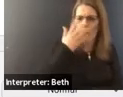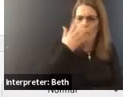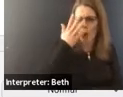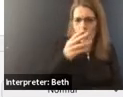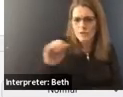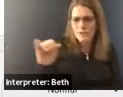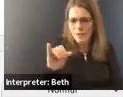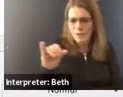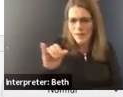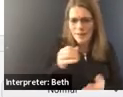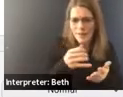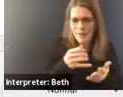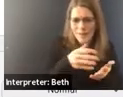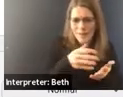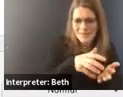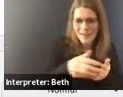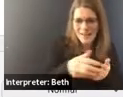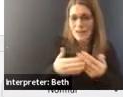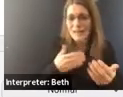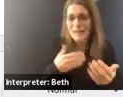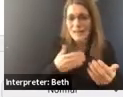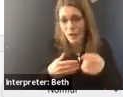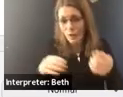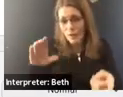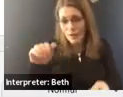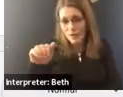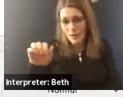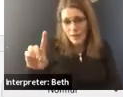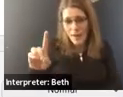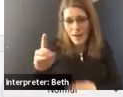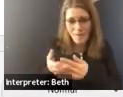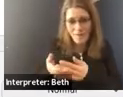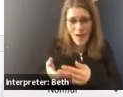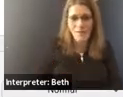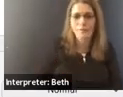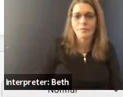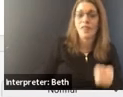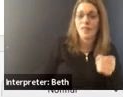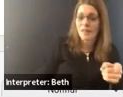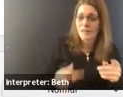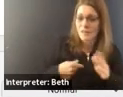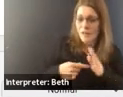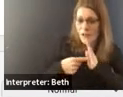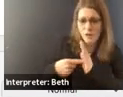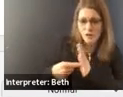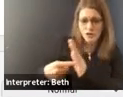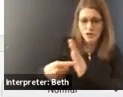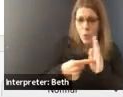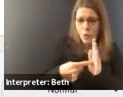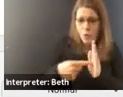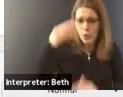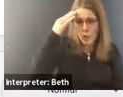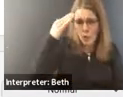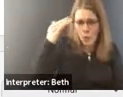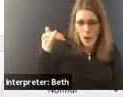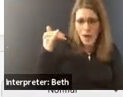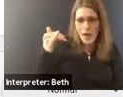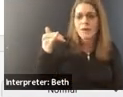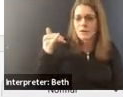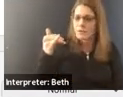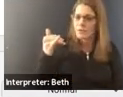CAD file. I show this to you to say there's a time and a place for